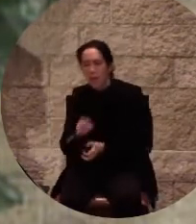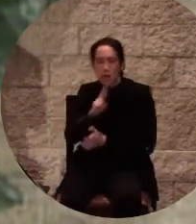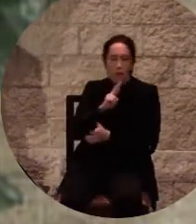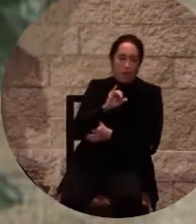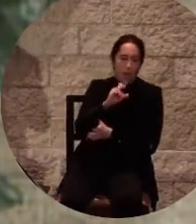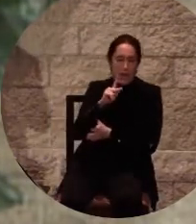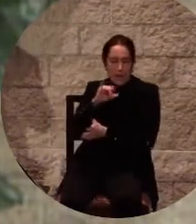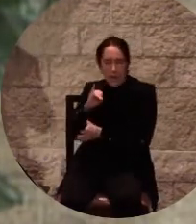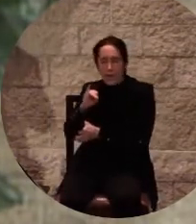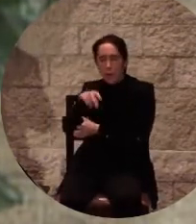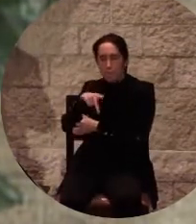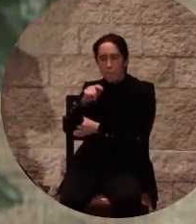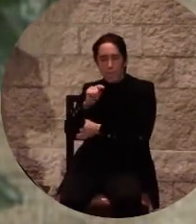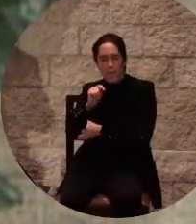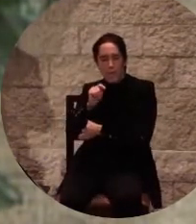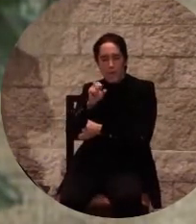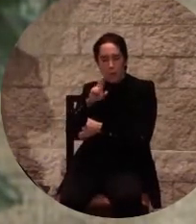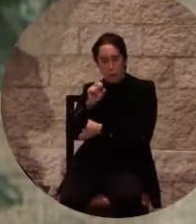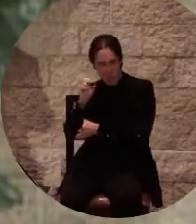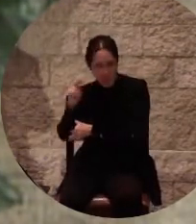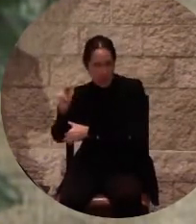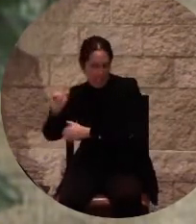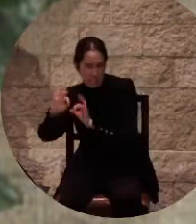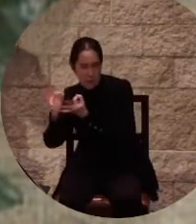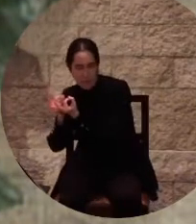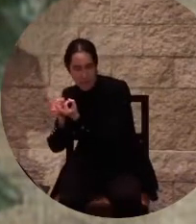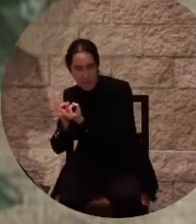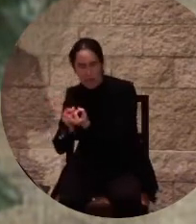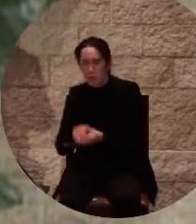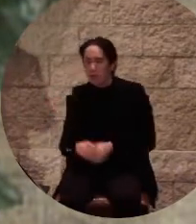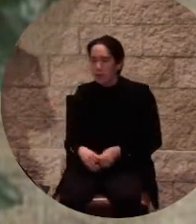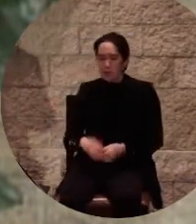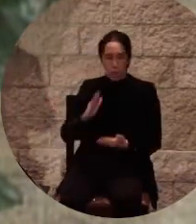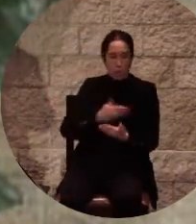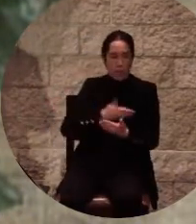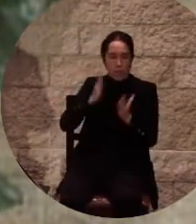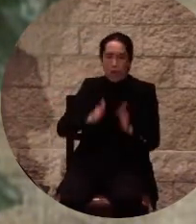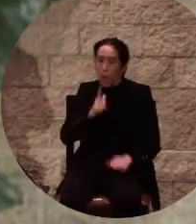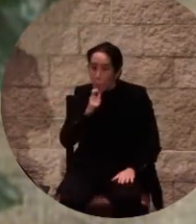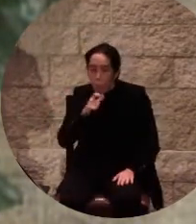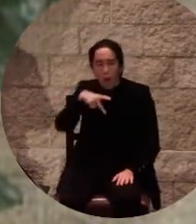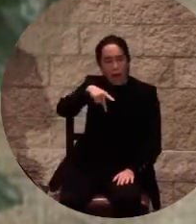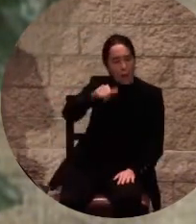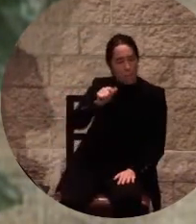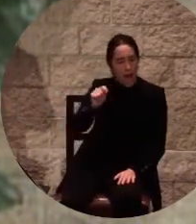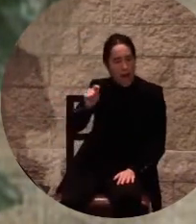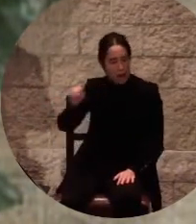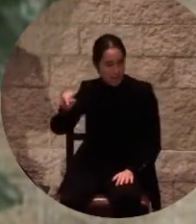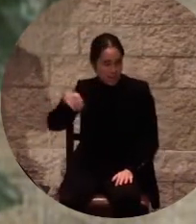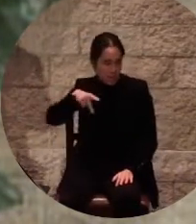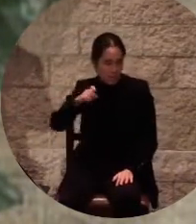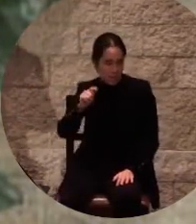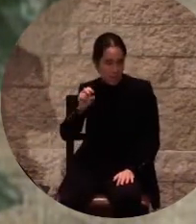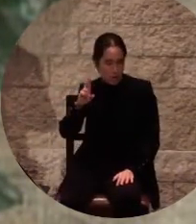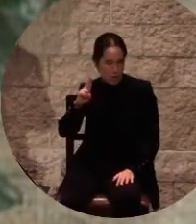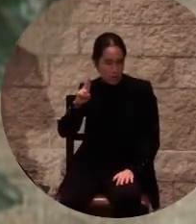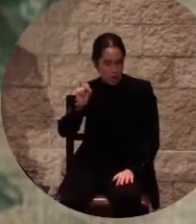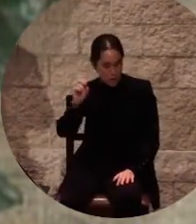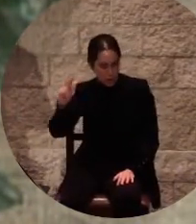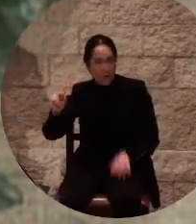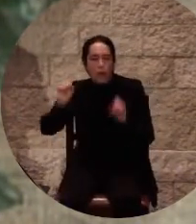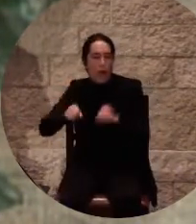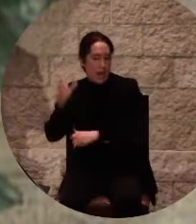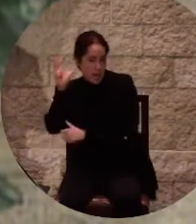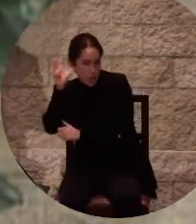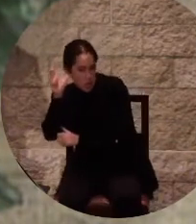us. She is one of the top talents in town. You hear her on the radio on Jazz 88. She is an inspirational